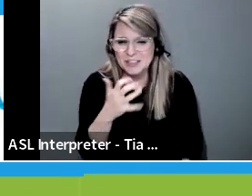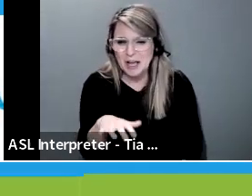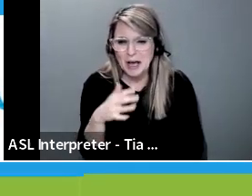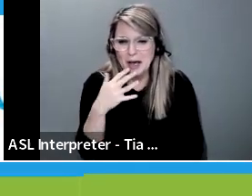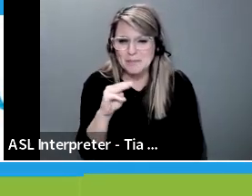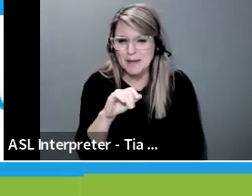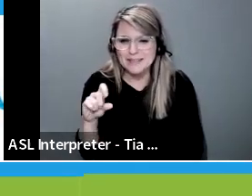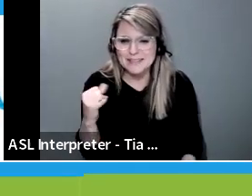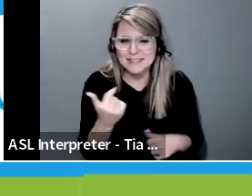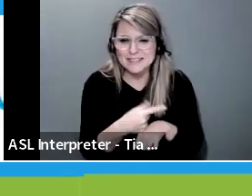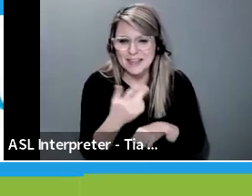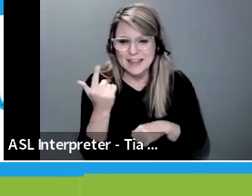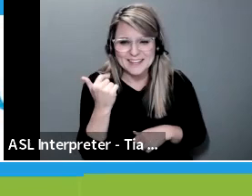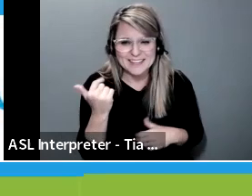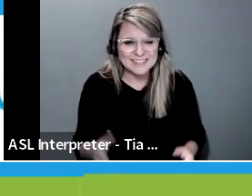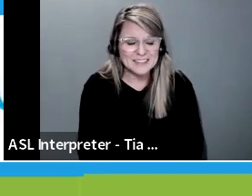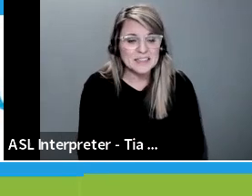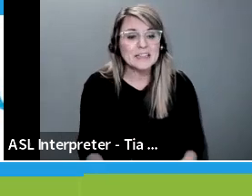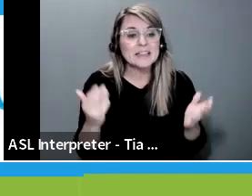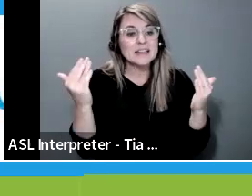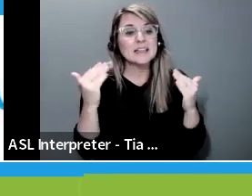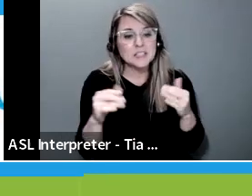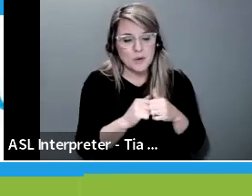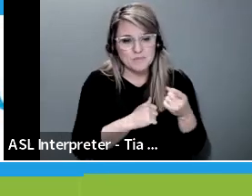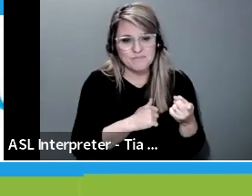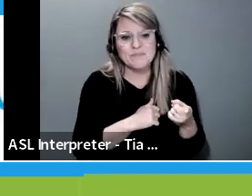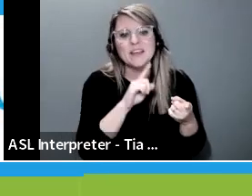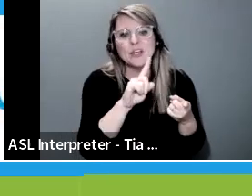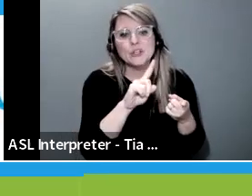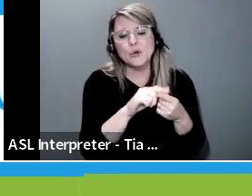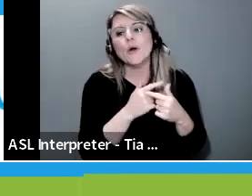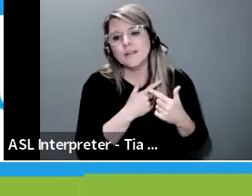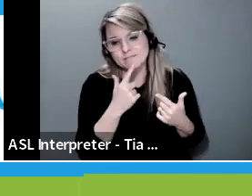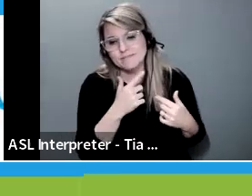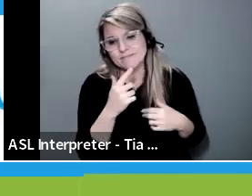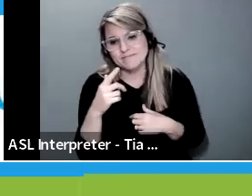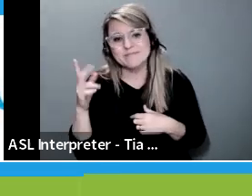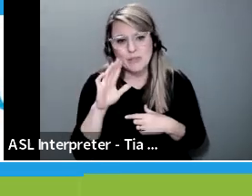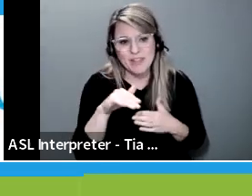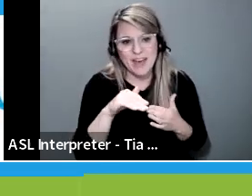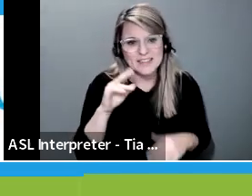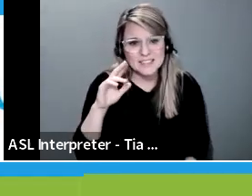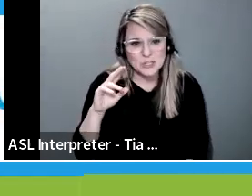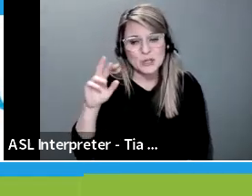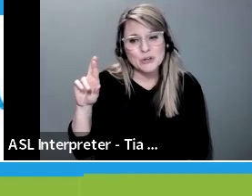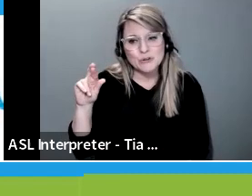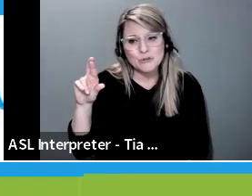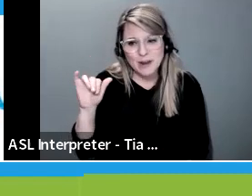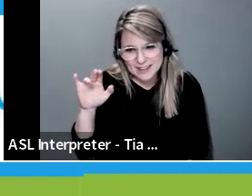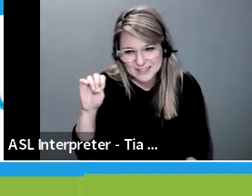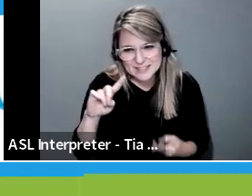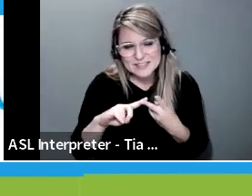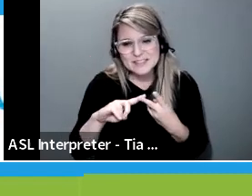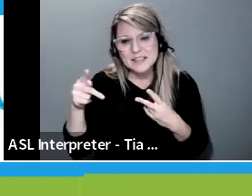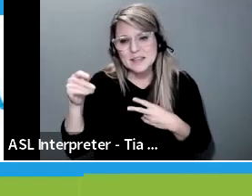about race, power, and privilege, and your awareness of that and how that plays out in the relationship between you as a provider